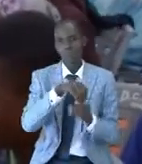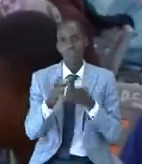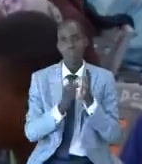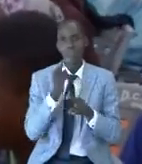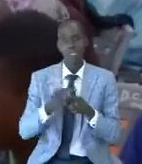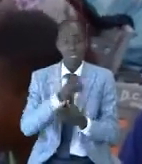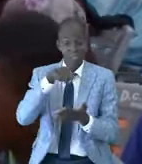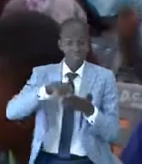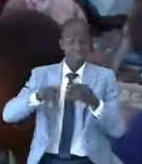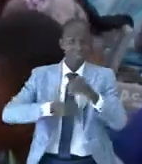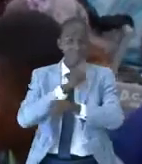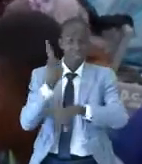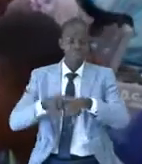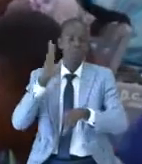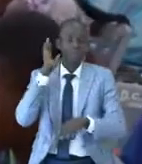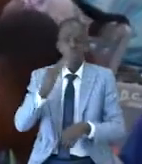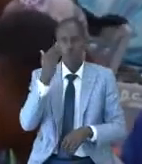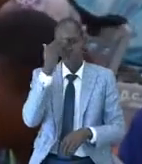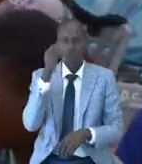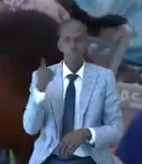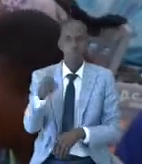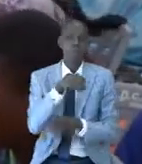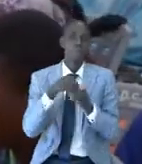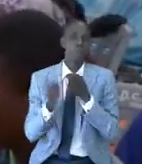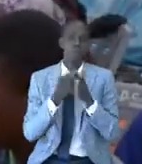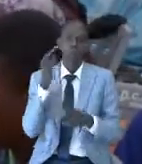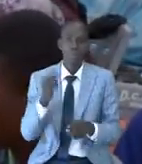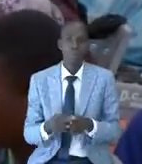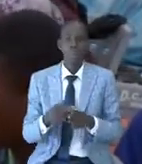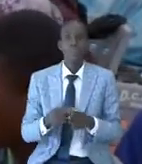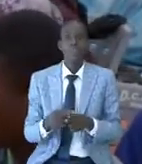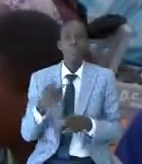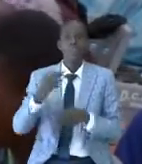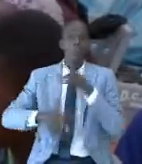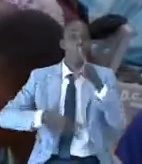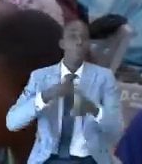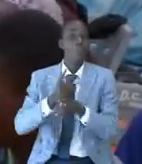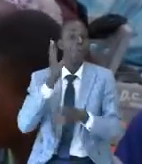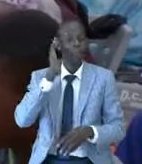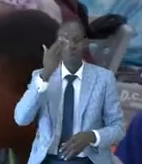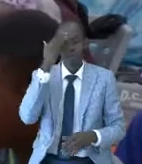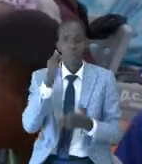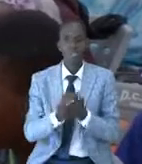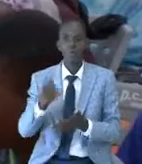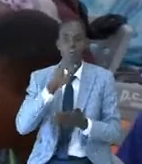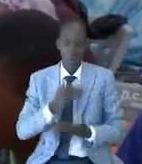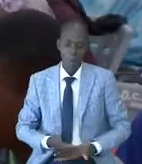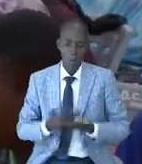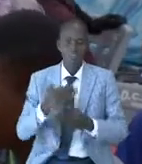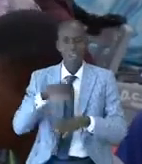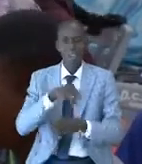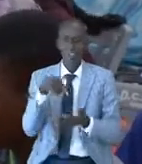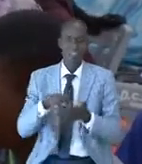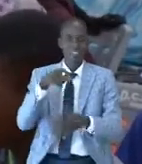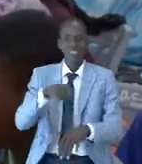will recognize you. The world will know that you were born at this time, you